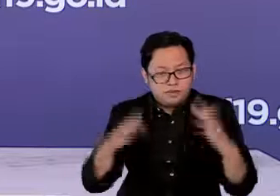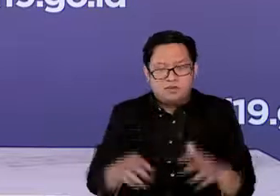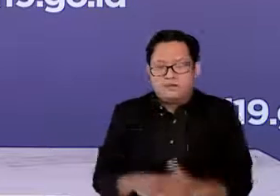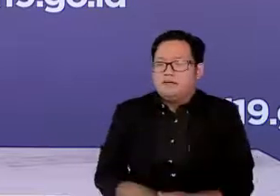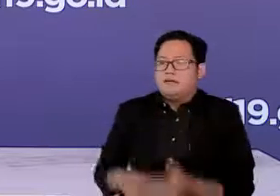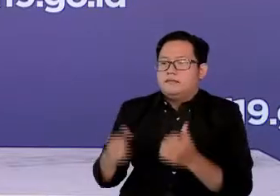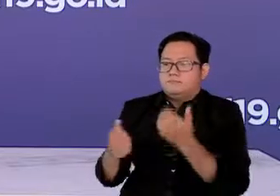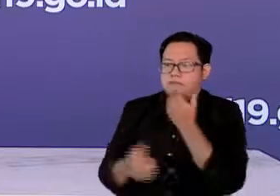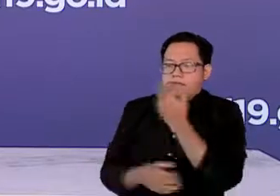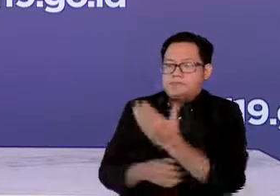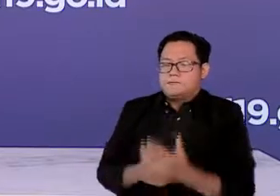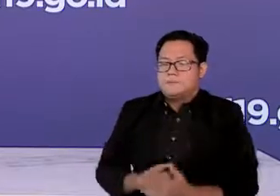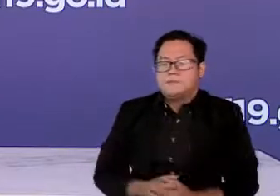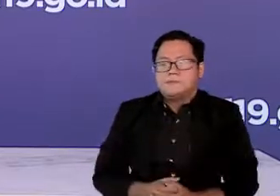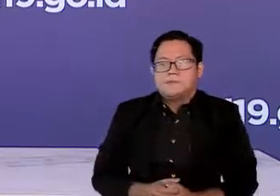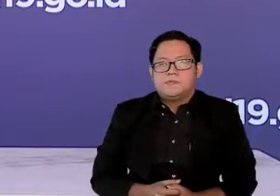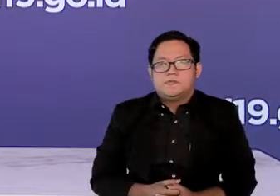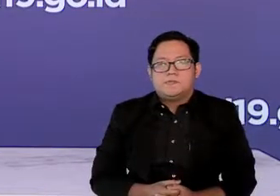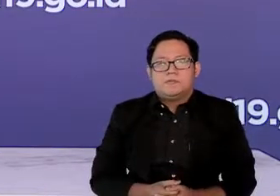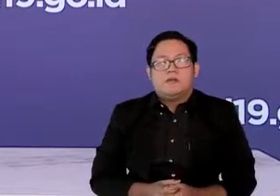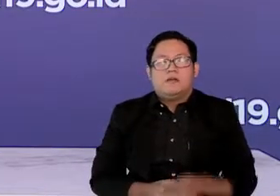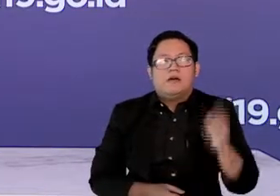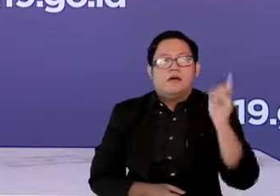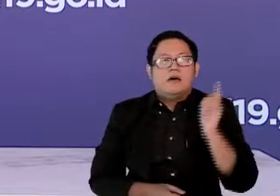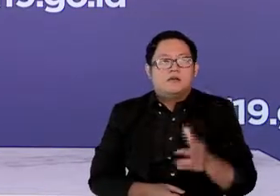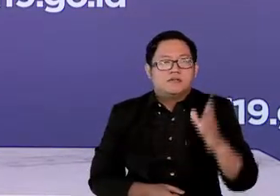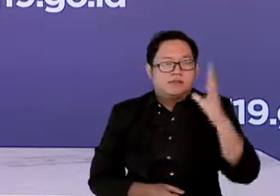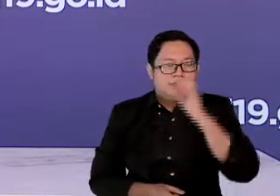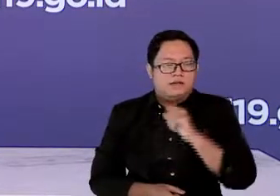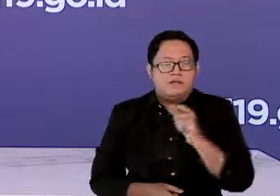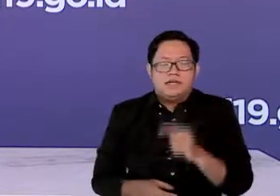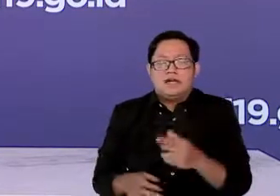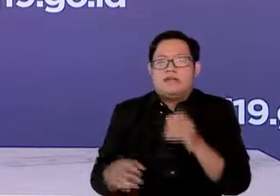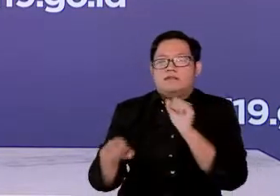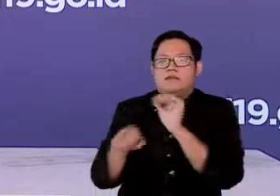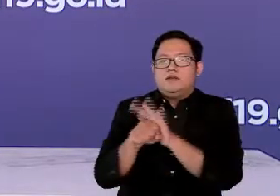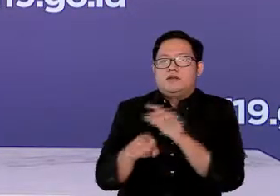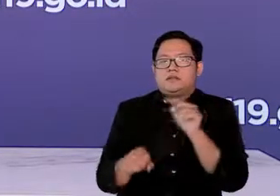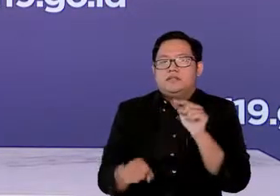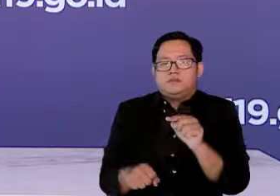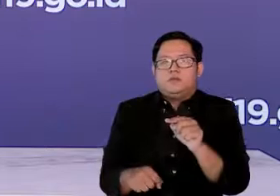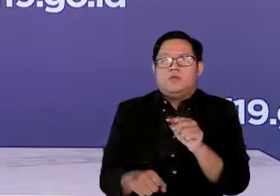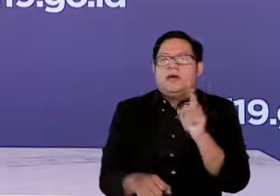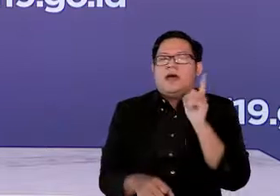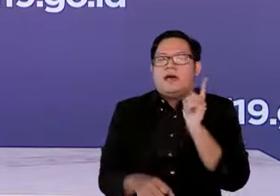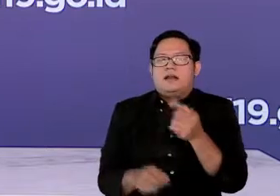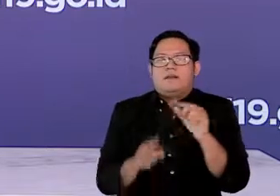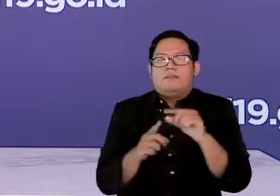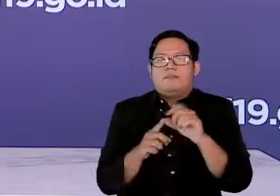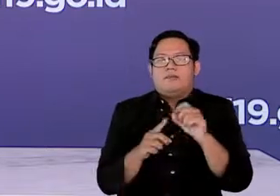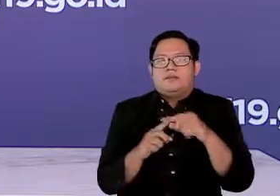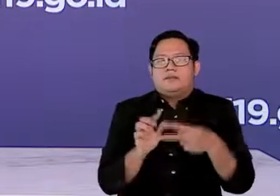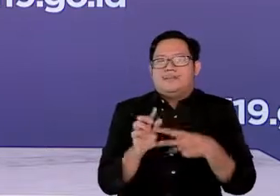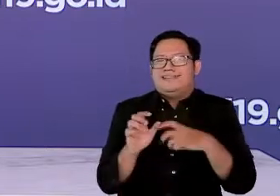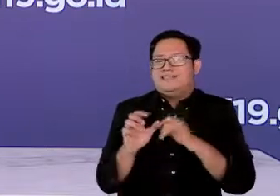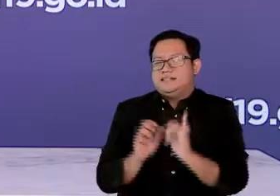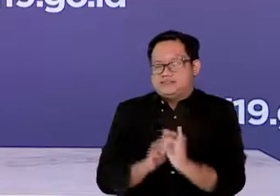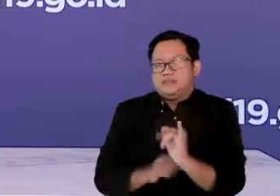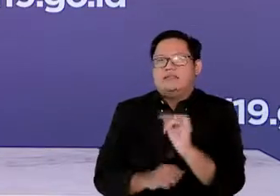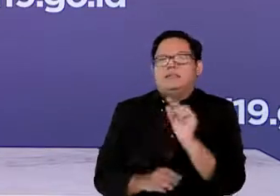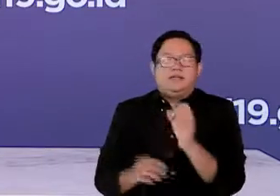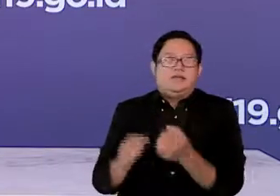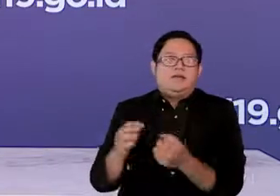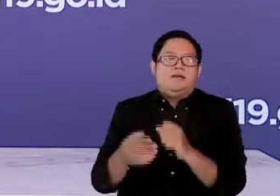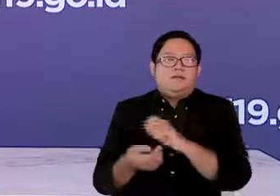Reuters. It must be understood that viruses always have the potential to mutate, as it is completely